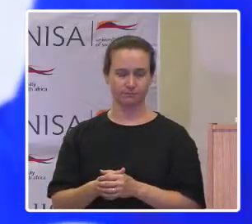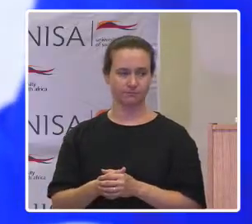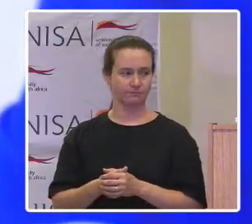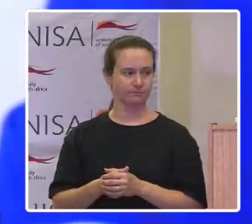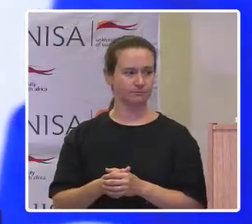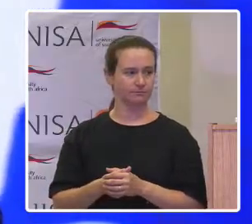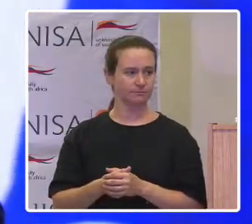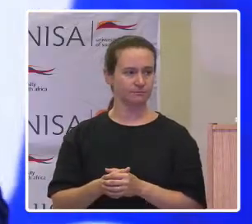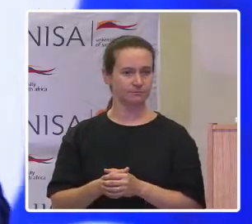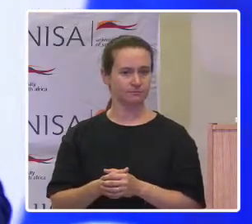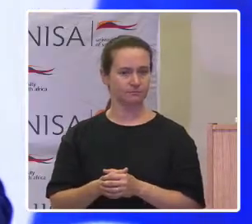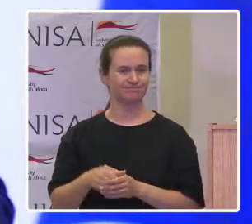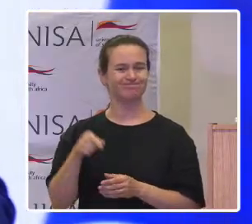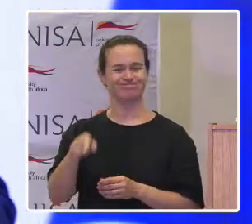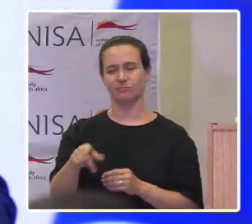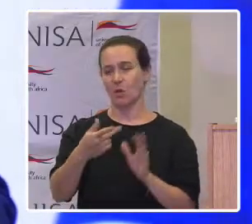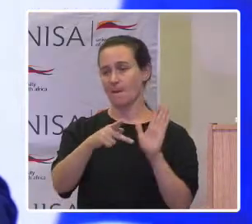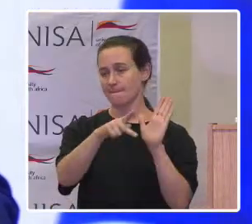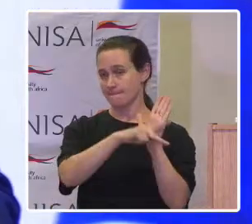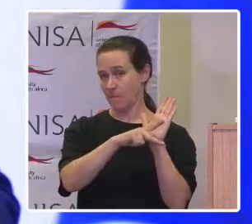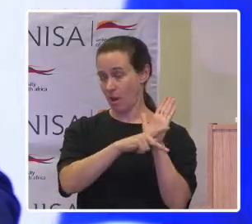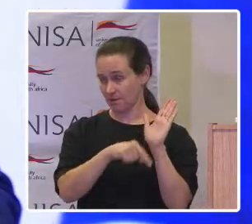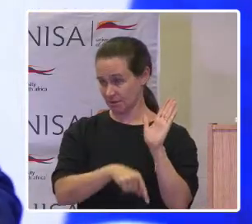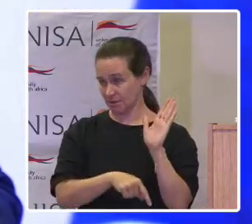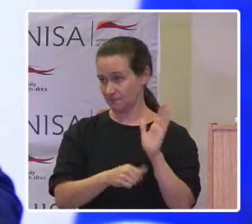It's the panel on policy,